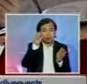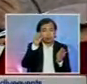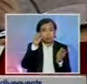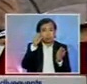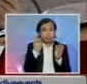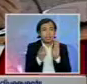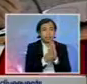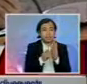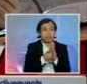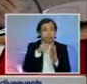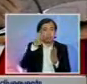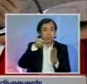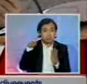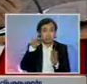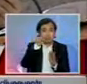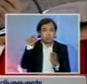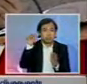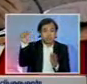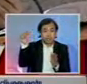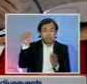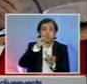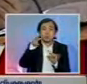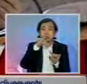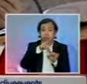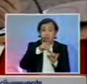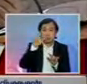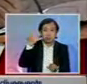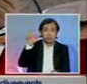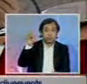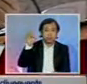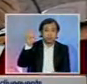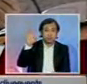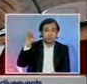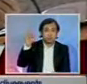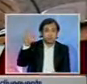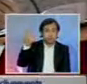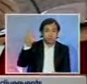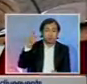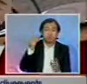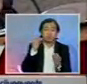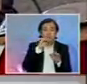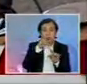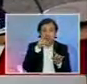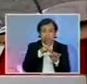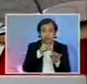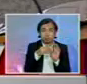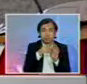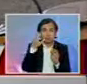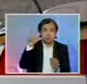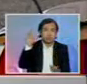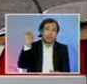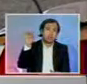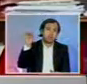exhibit 22-A. Date of instrument 31403. Date of inscription 3804, Your Honor.